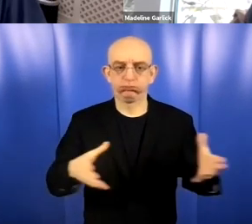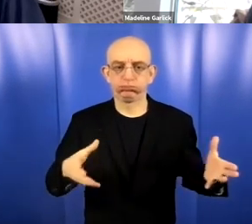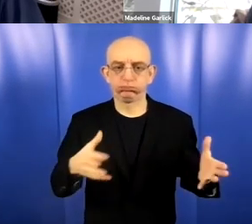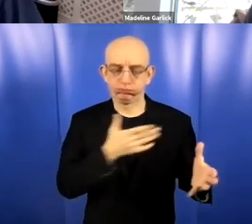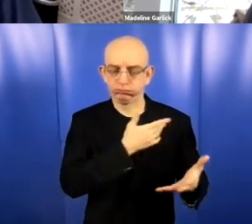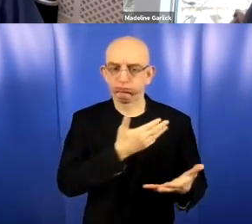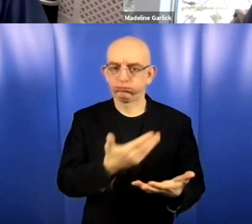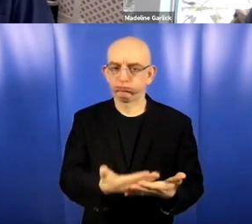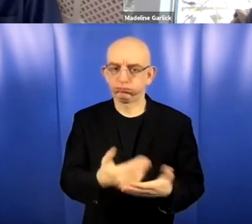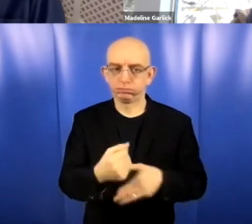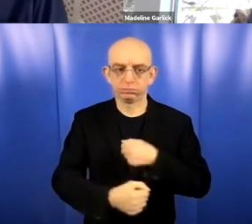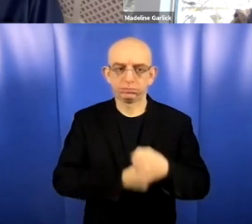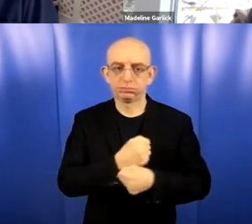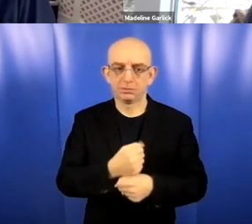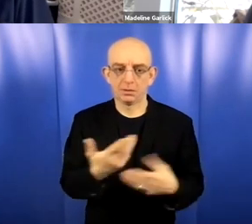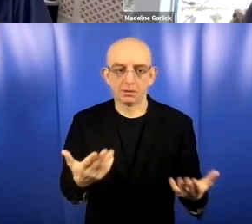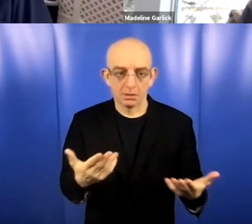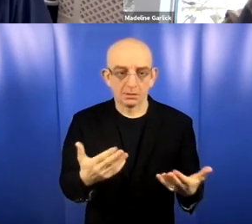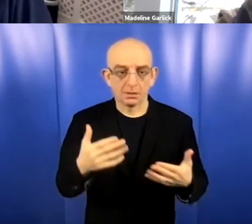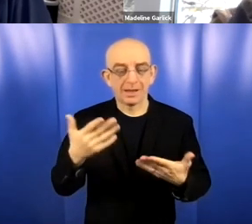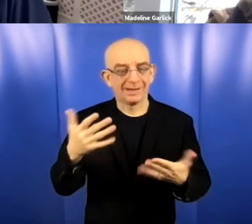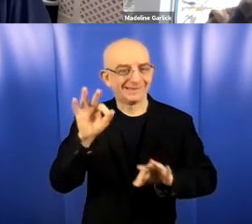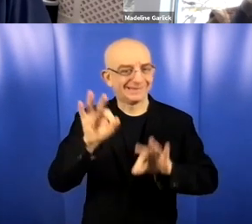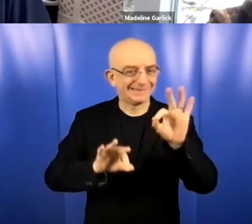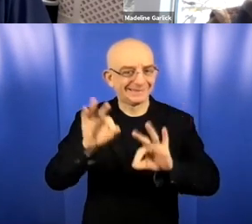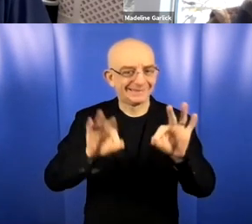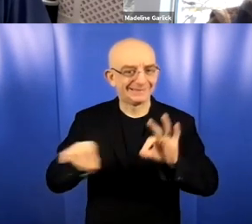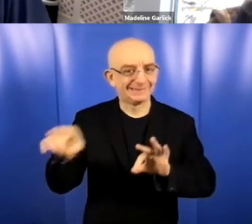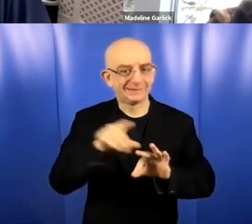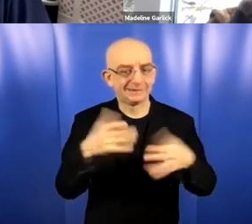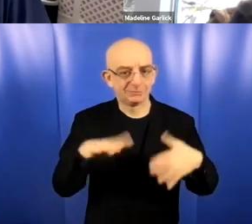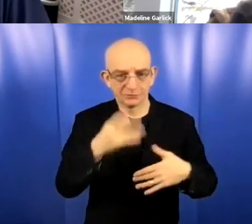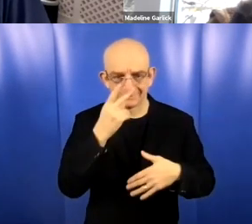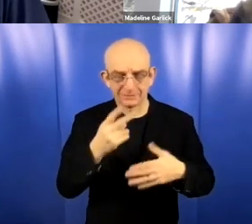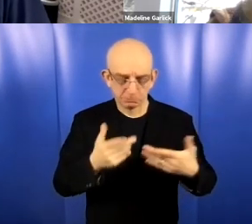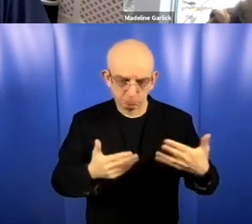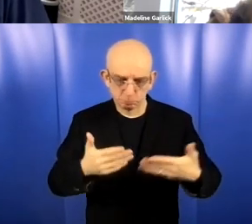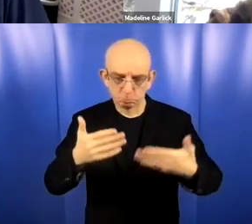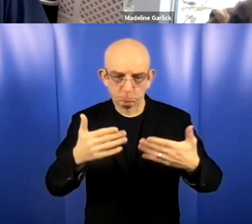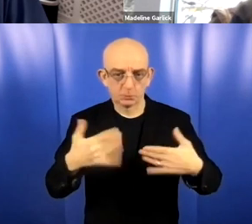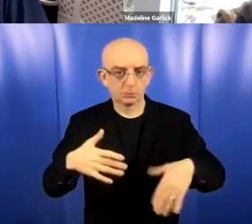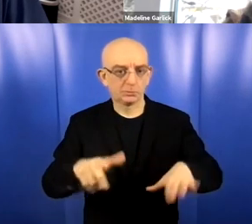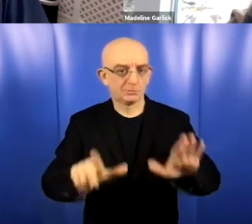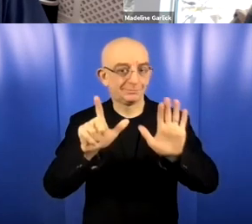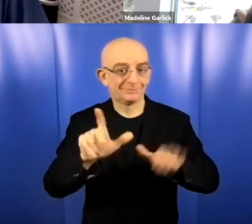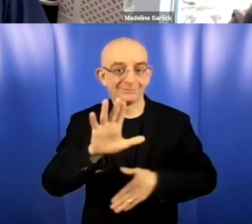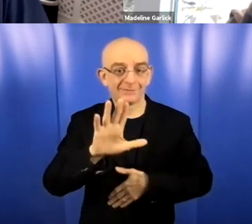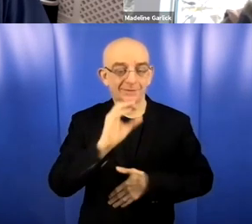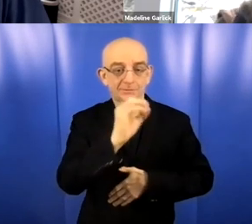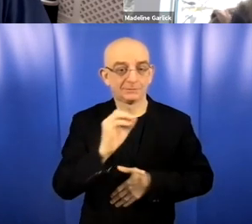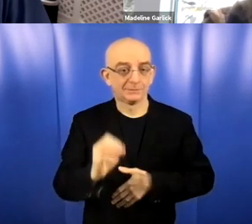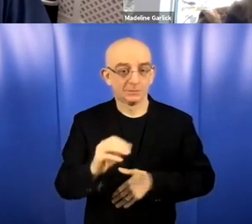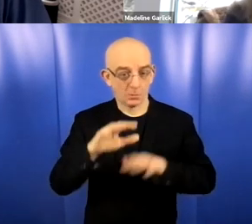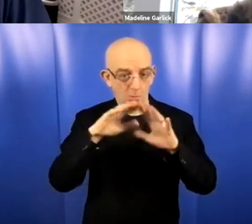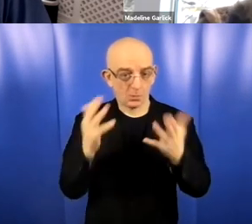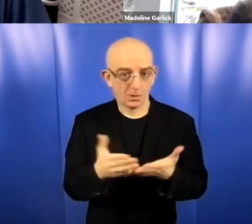finding solutions and ending this displacement, what can we do further to try and prevent displacement from occurring in the first place? And what